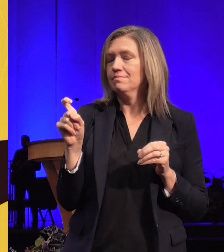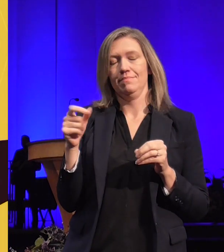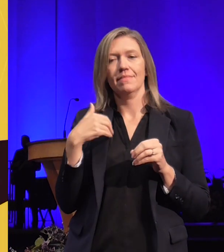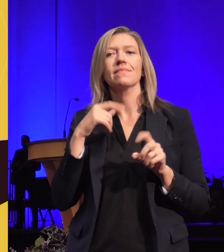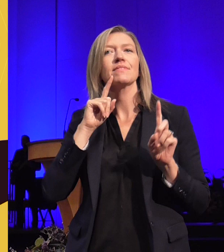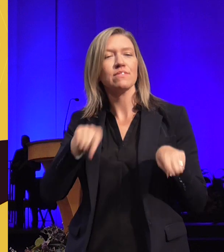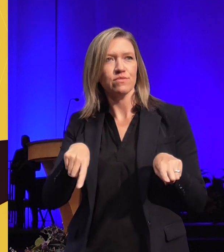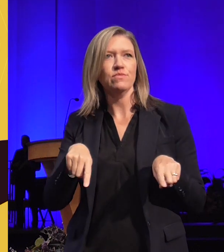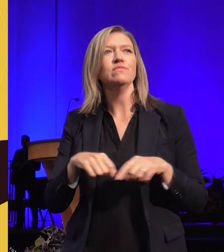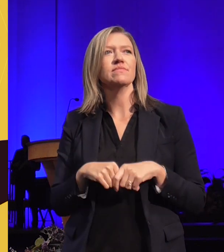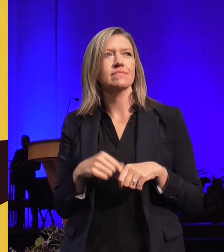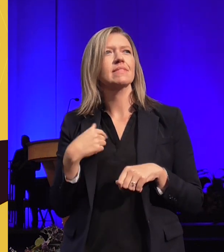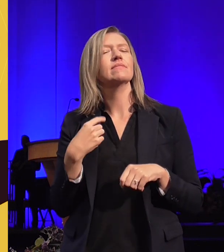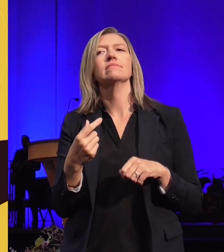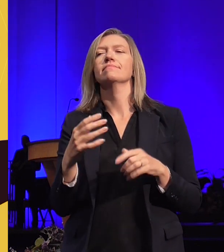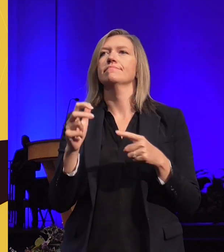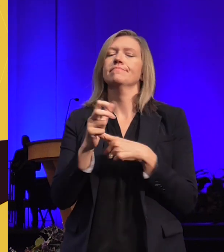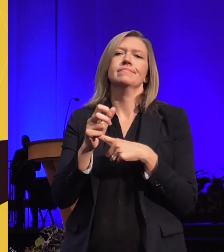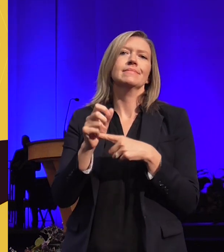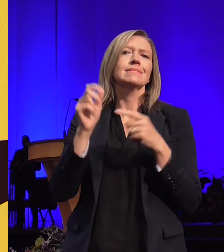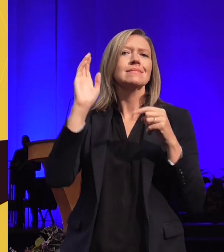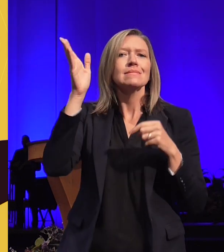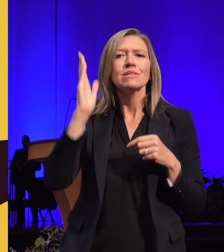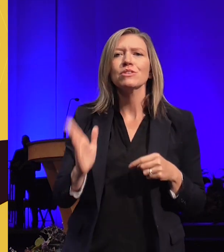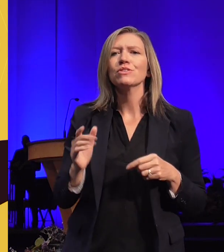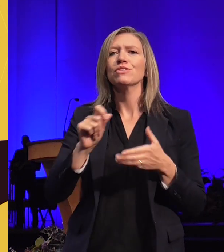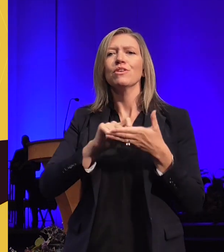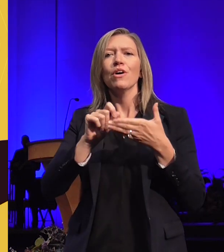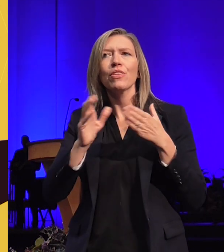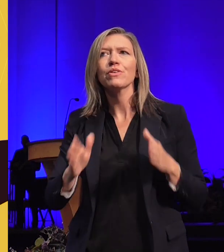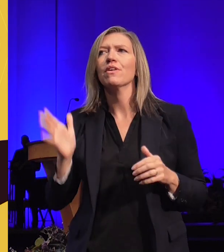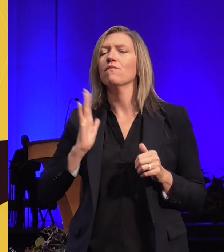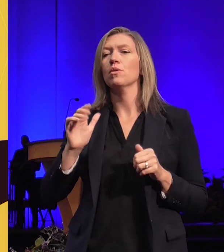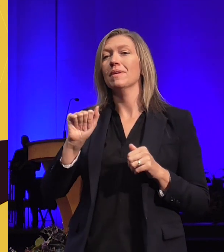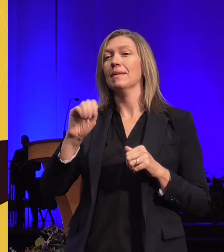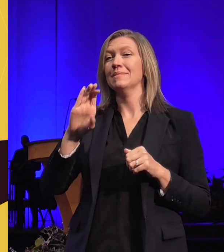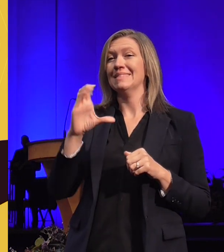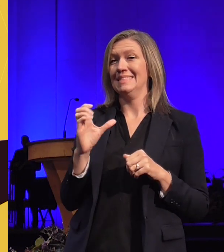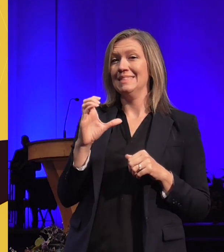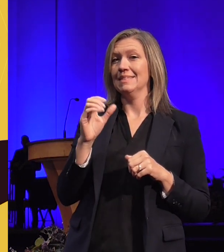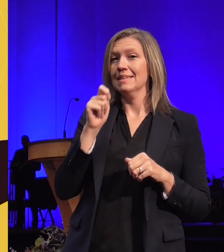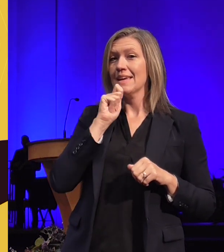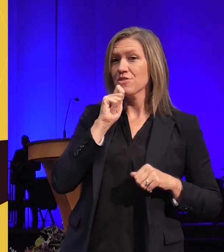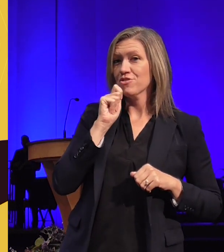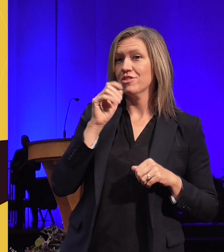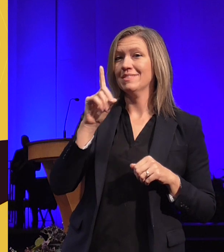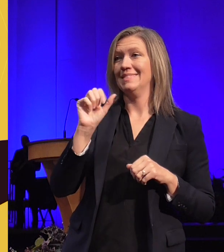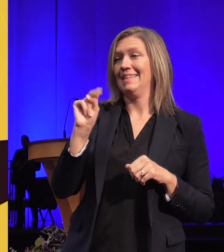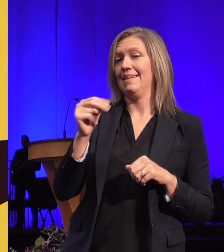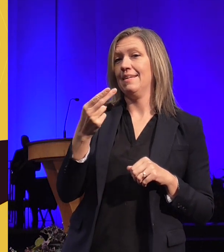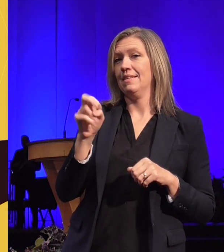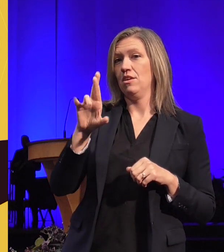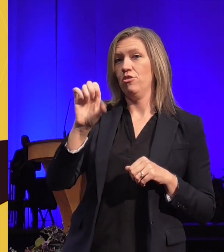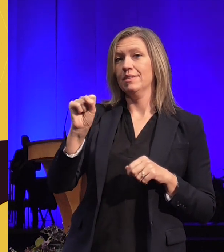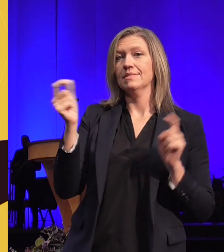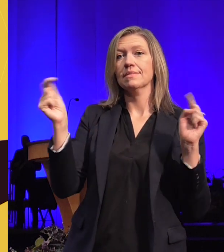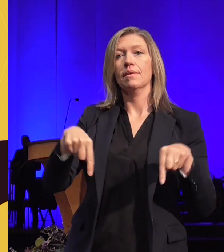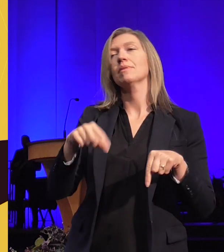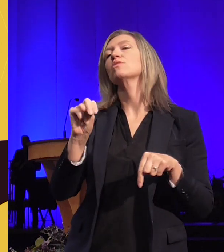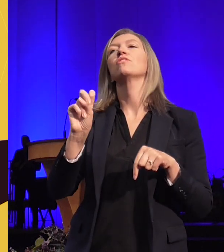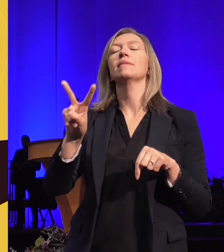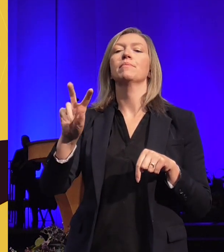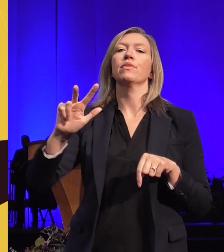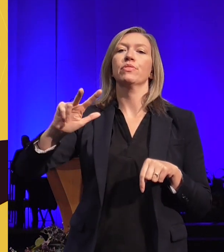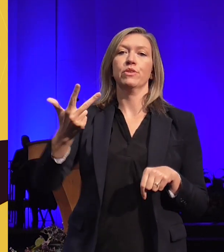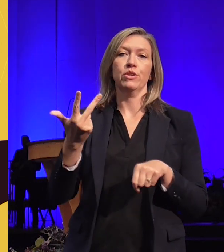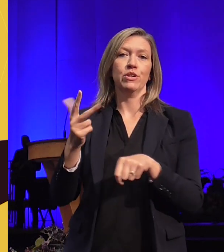the wonderful speaker, author, former ABC anchor, Dan Harris, coming to be with us on November 3rd at